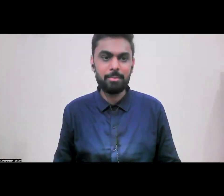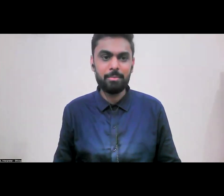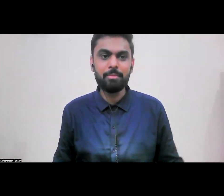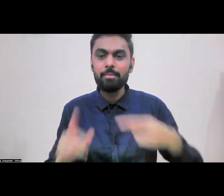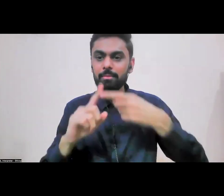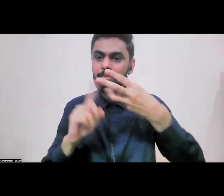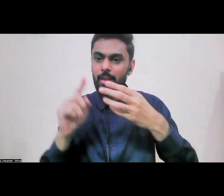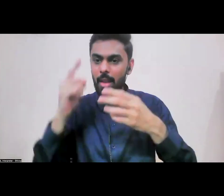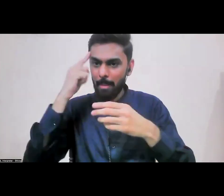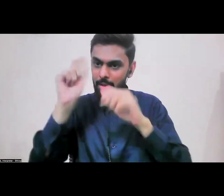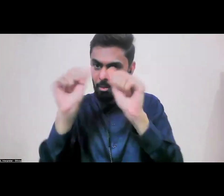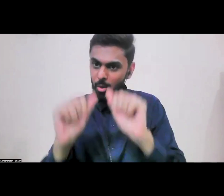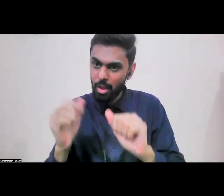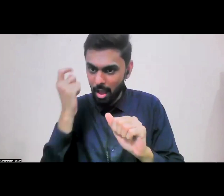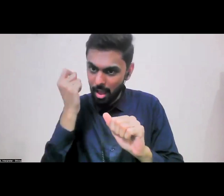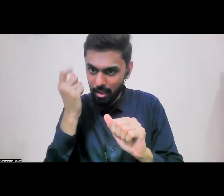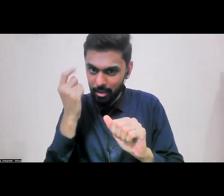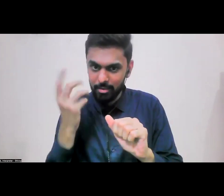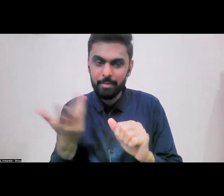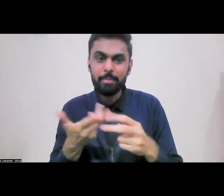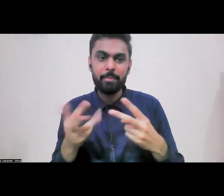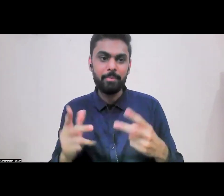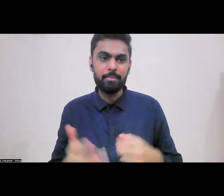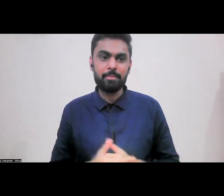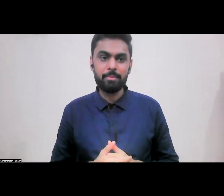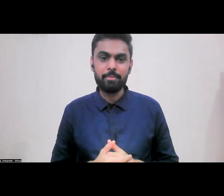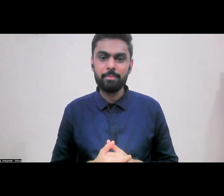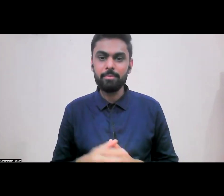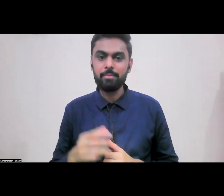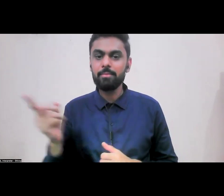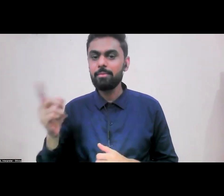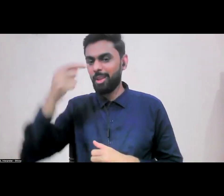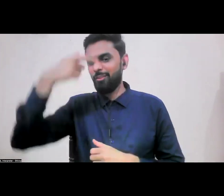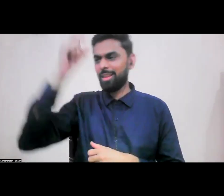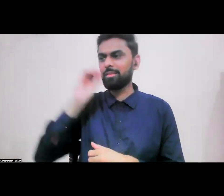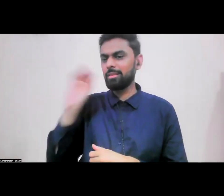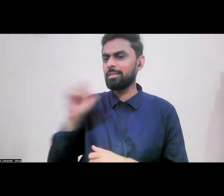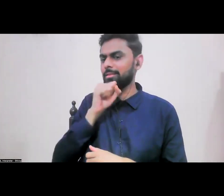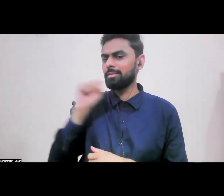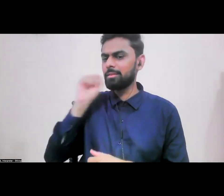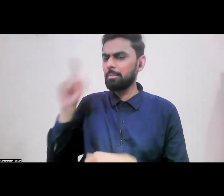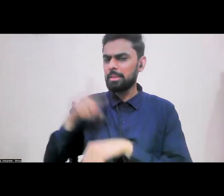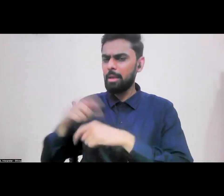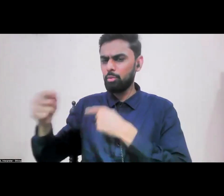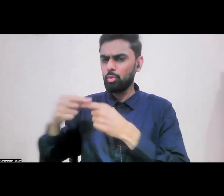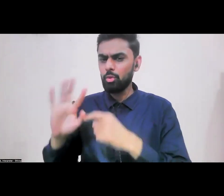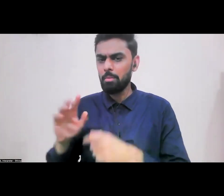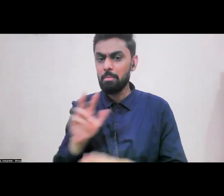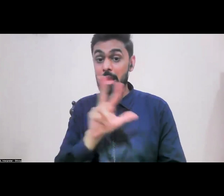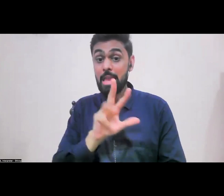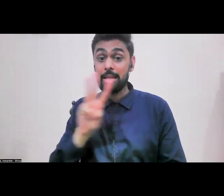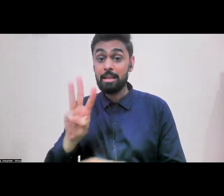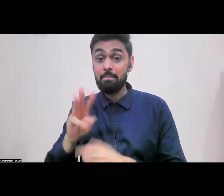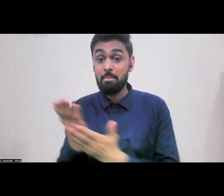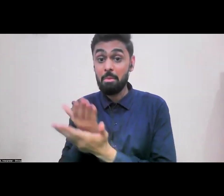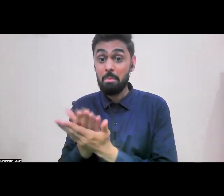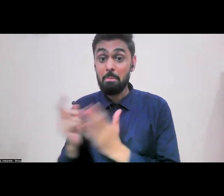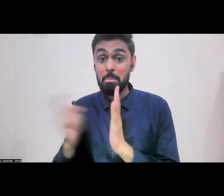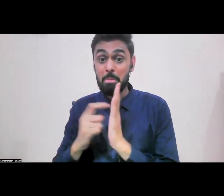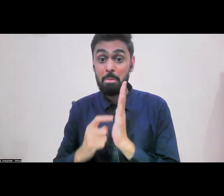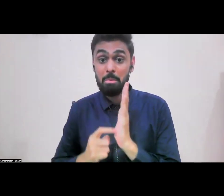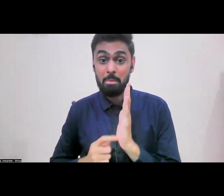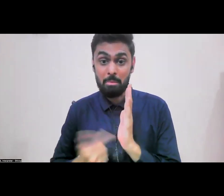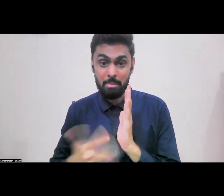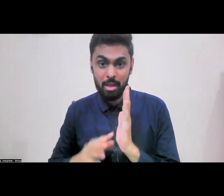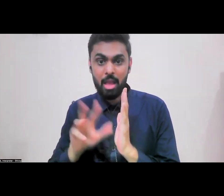just go ahead and we'll close it because of the interest of time. Right, so we have 83 participants out of